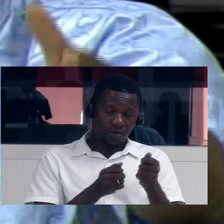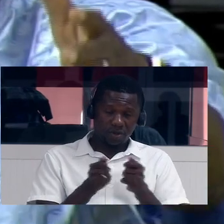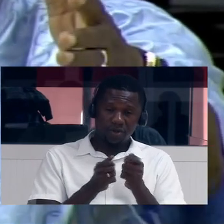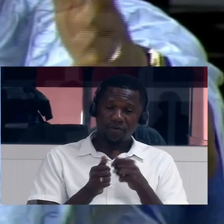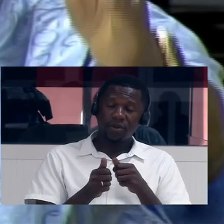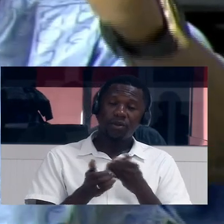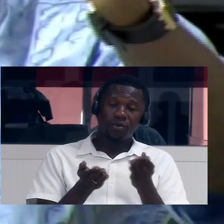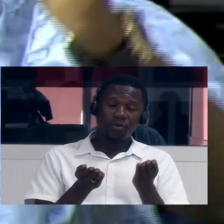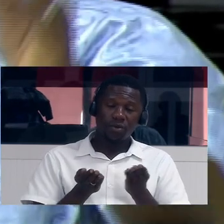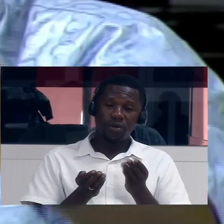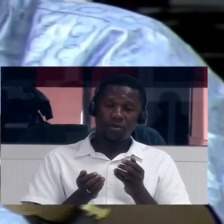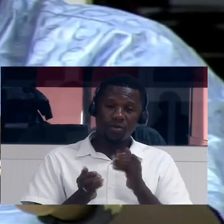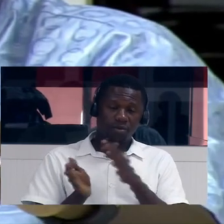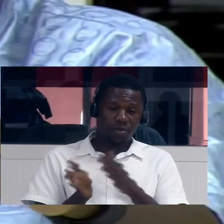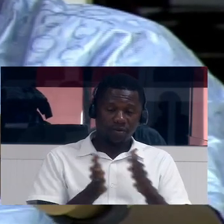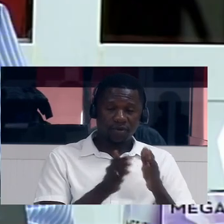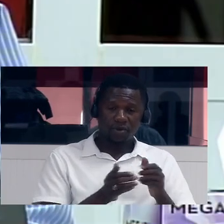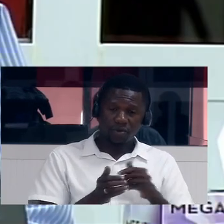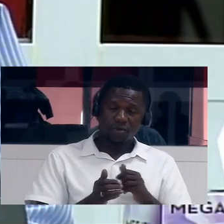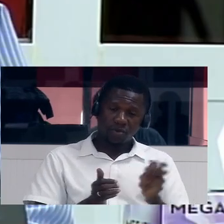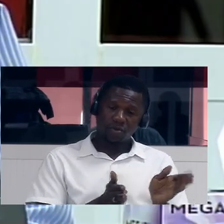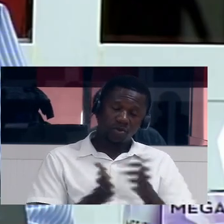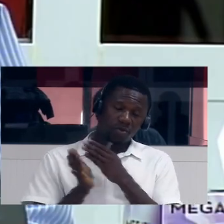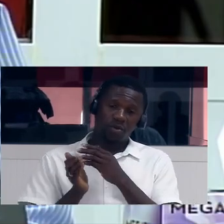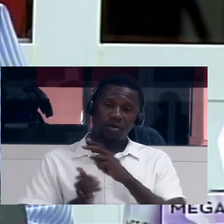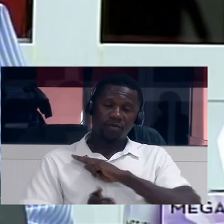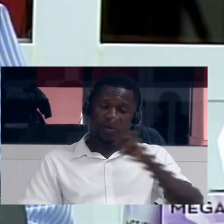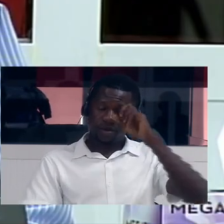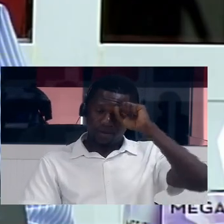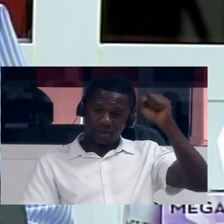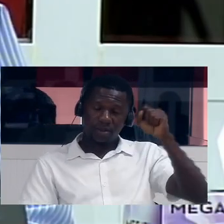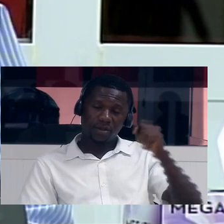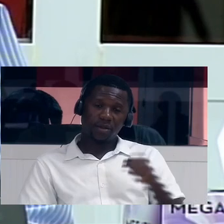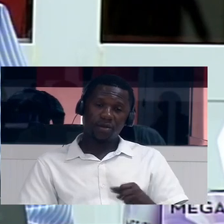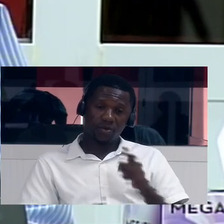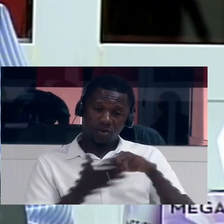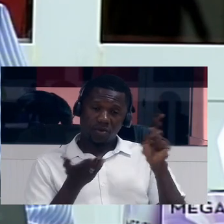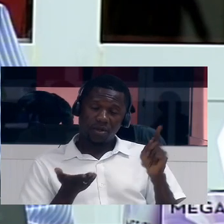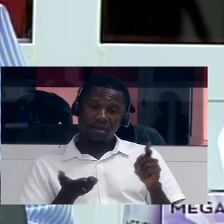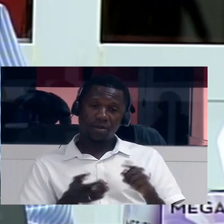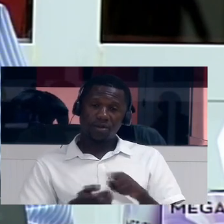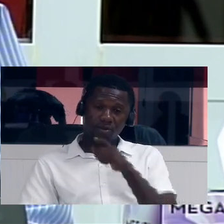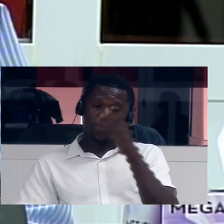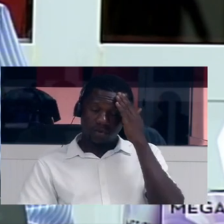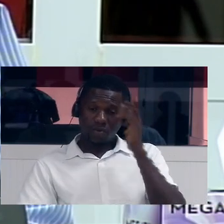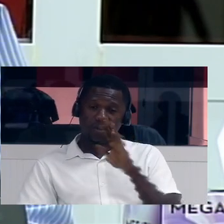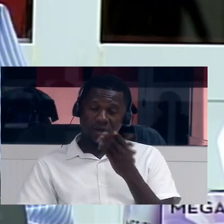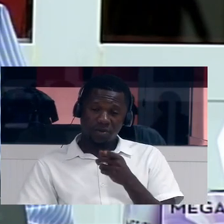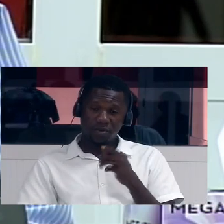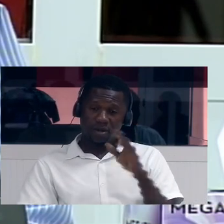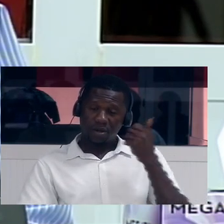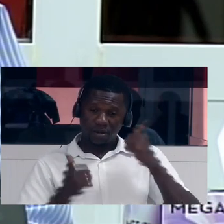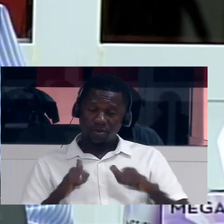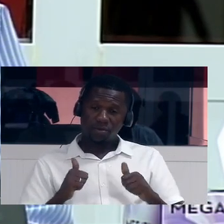arrange for them to go to the vice president, correct? Yeah. Do you know whether this was done? Where it